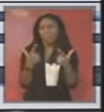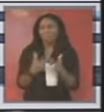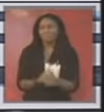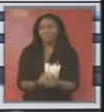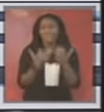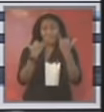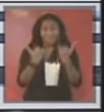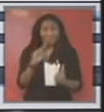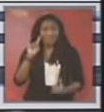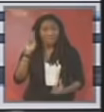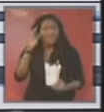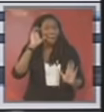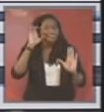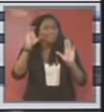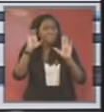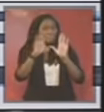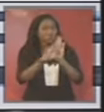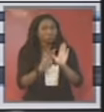slide, please?